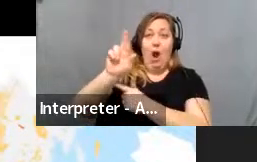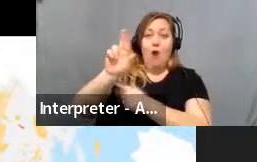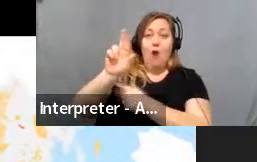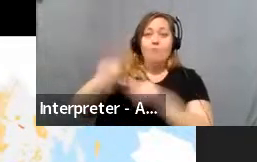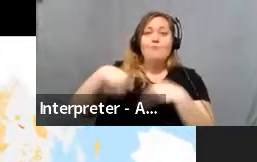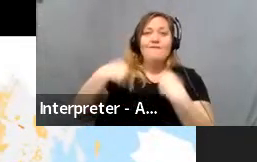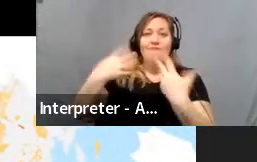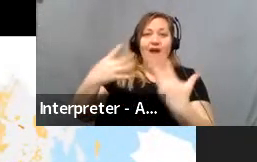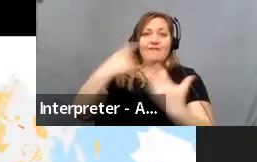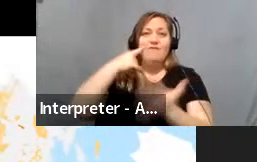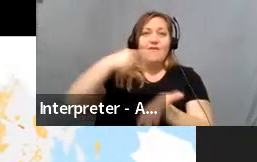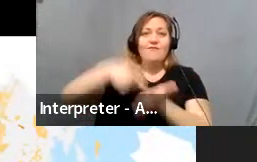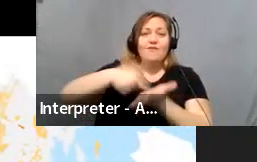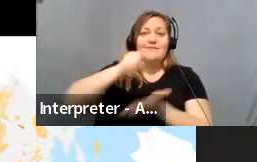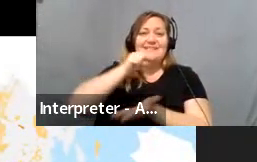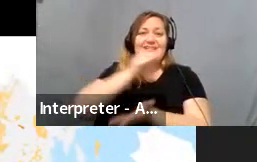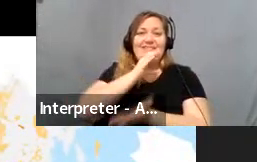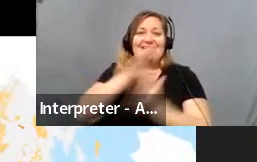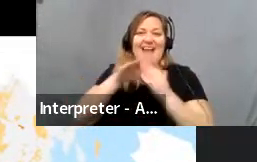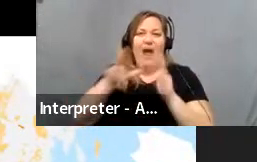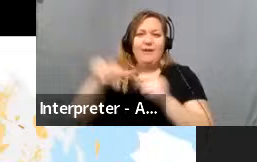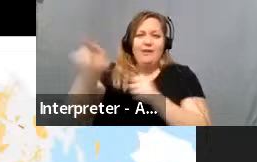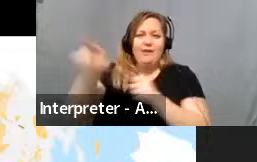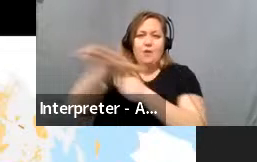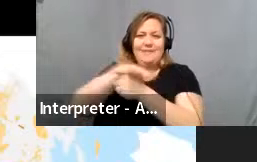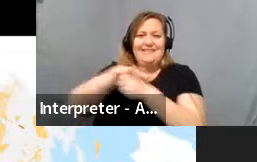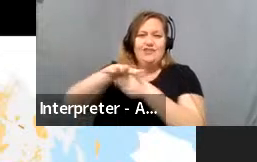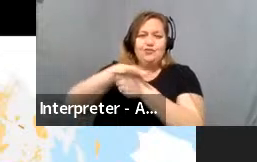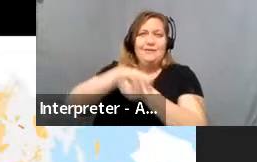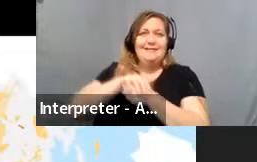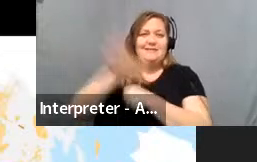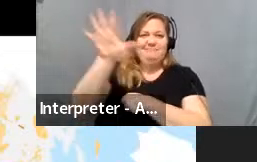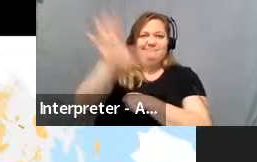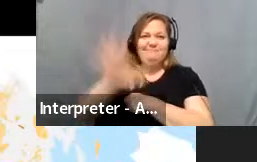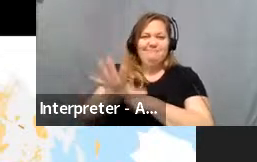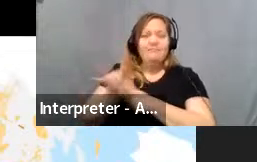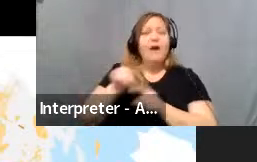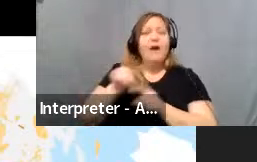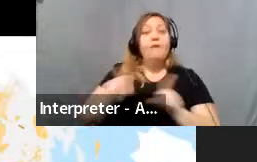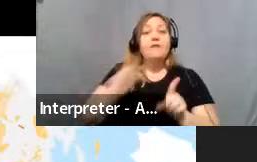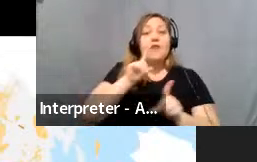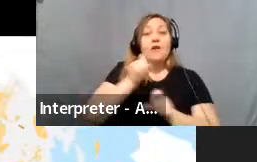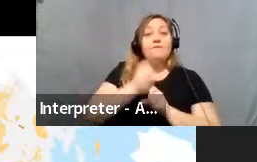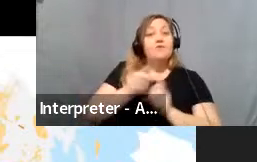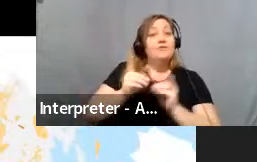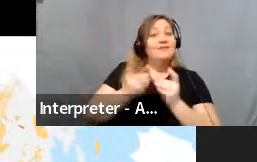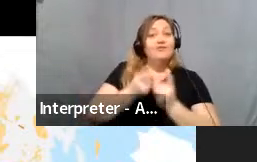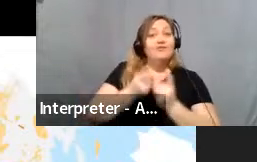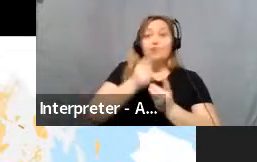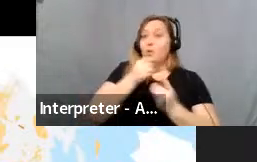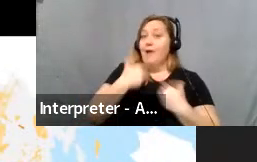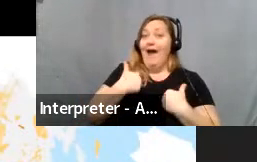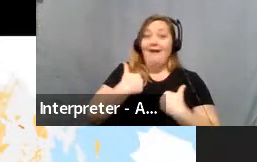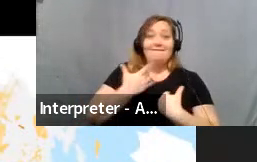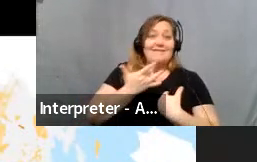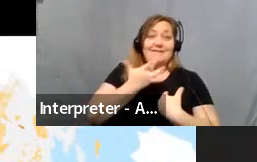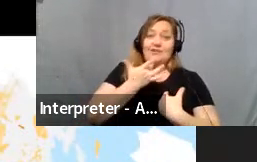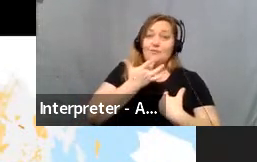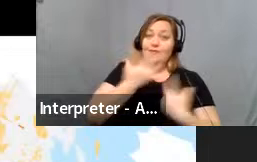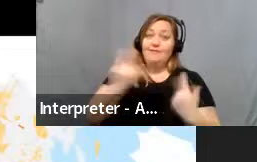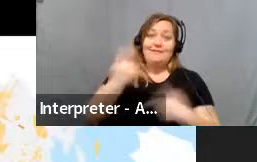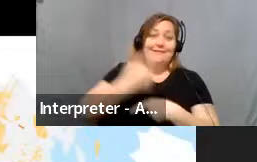affordable senior housing in these districts. However, there are a few districts that don't have the senior housing preference today,